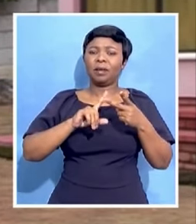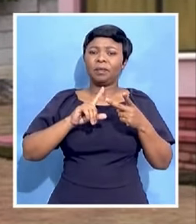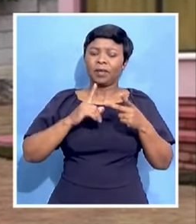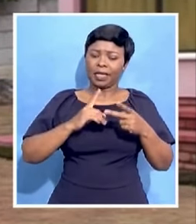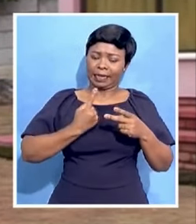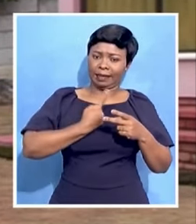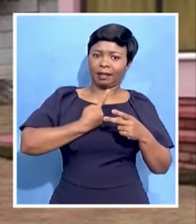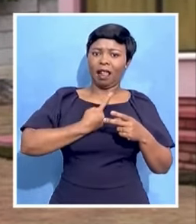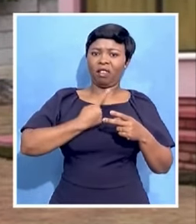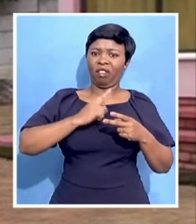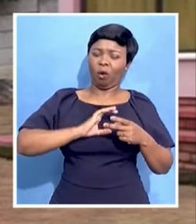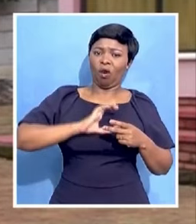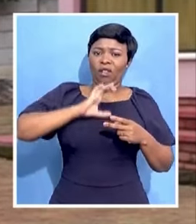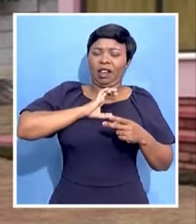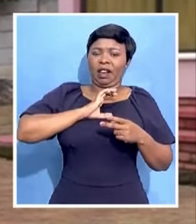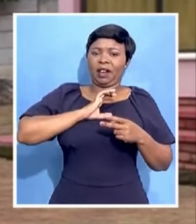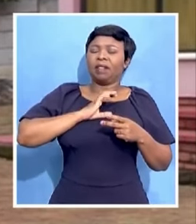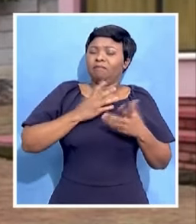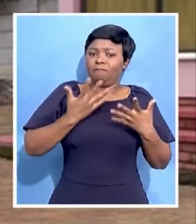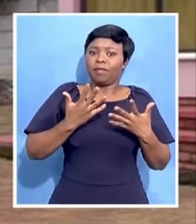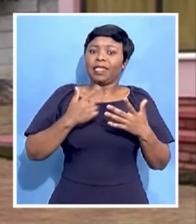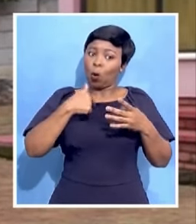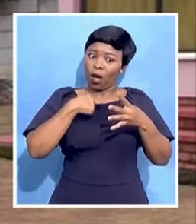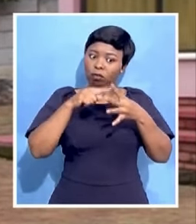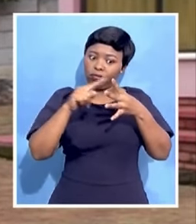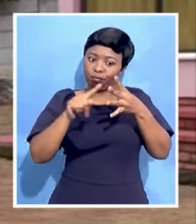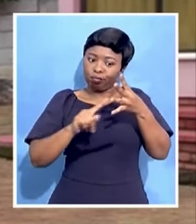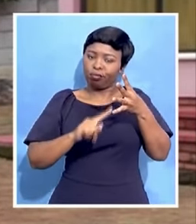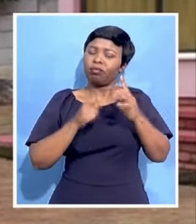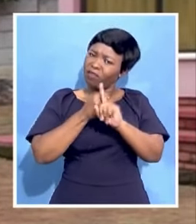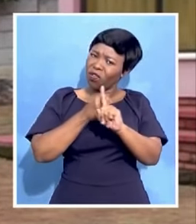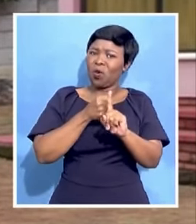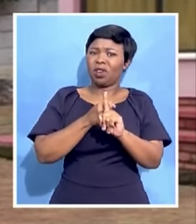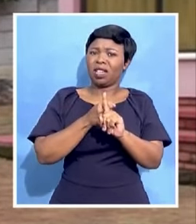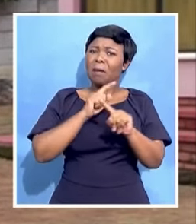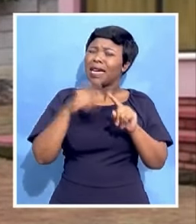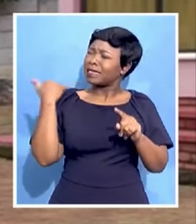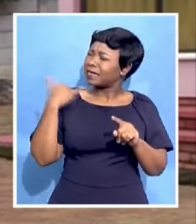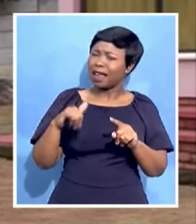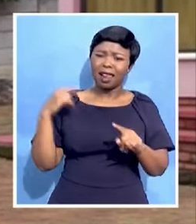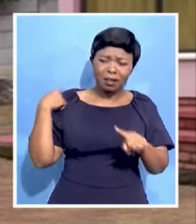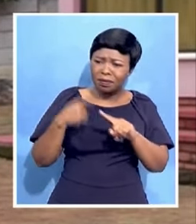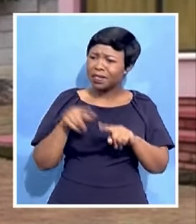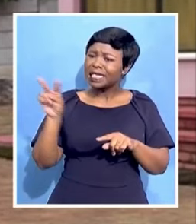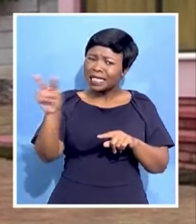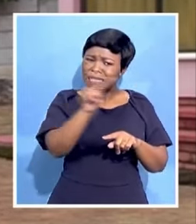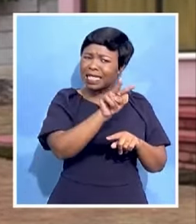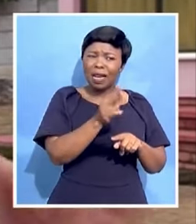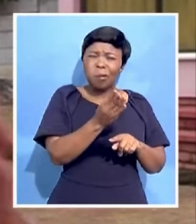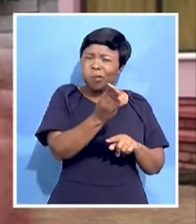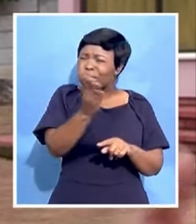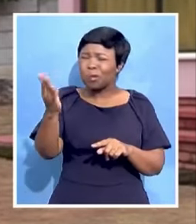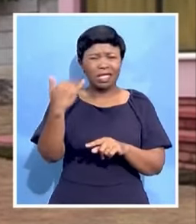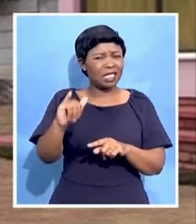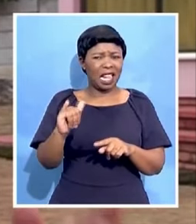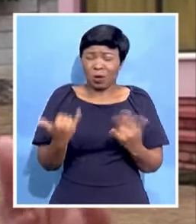are the things that we fought against. I still see them today. And I went into struggle, I